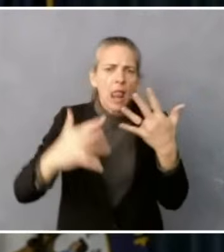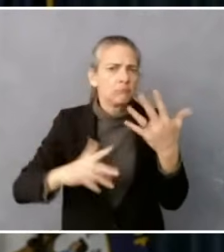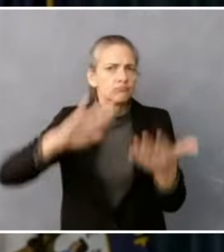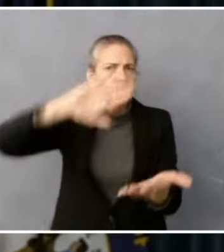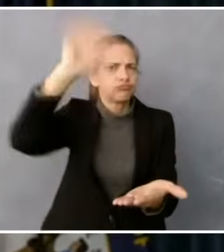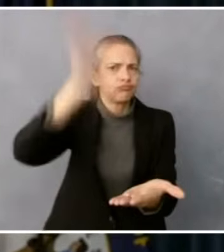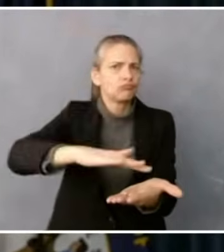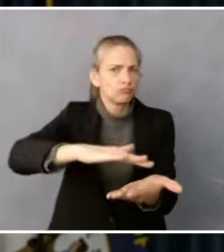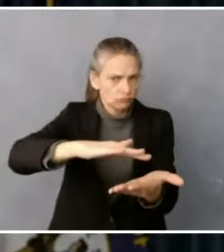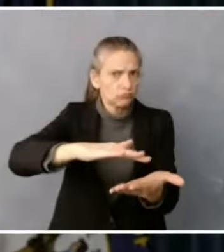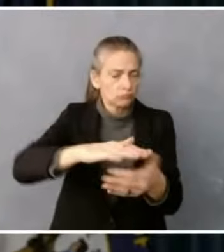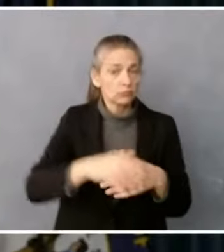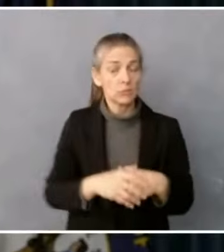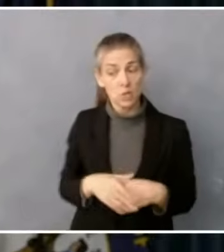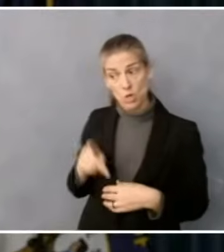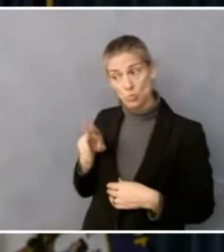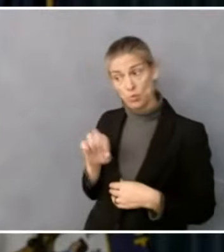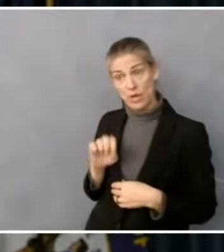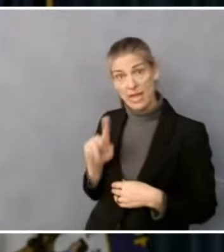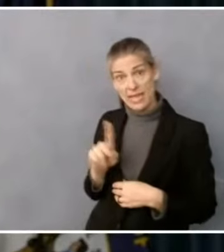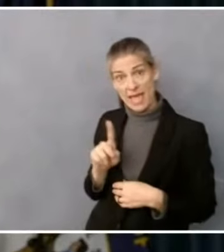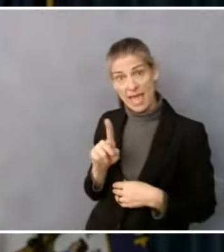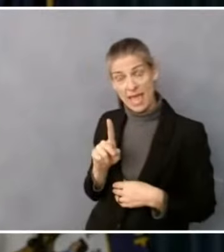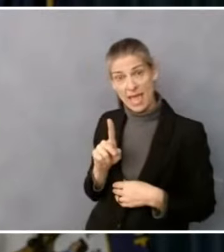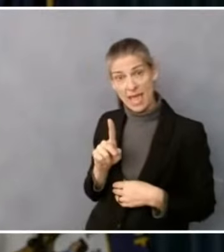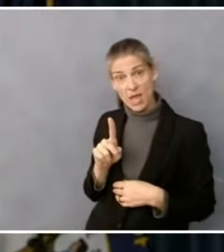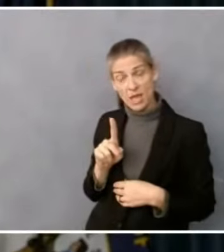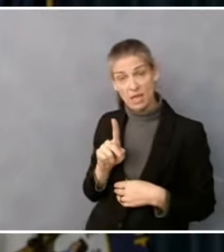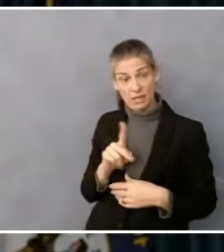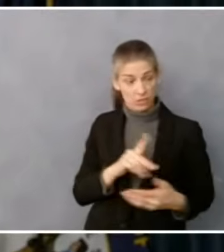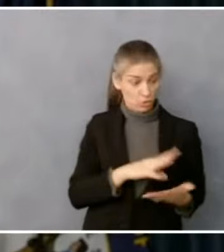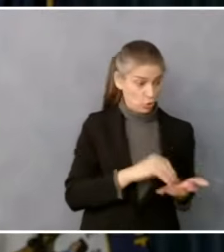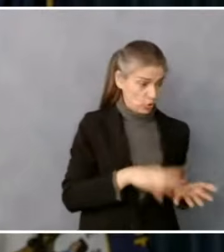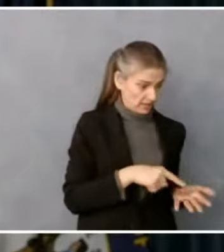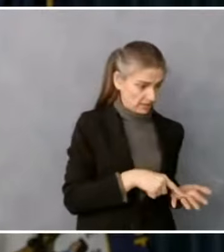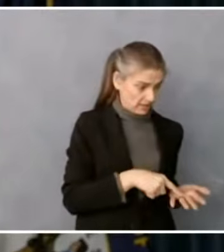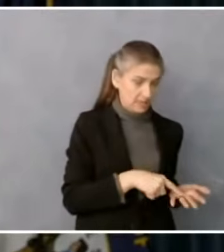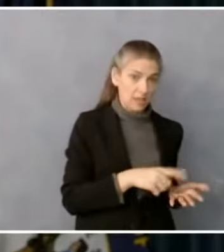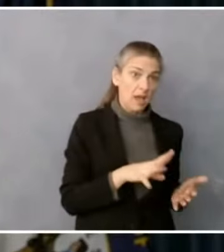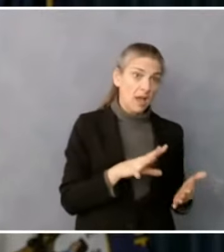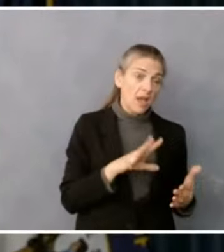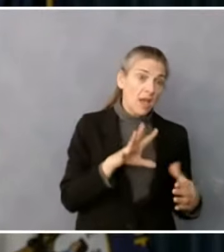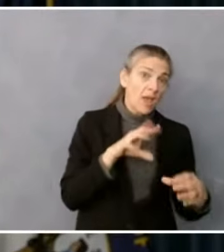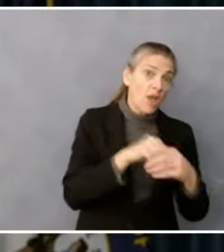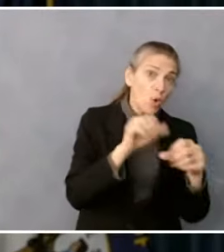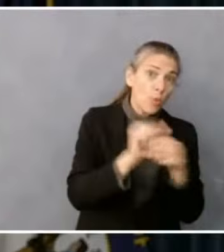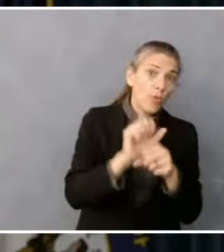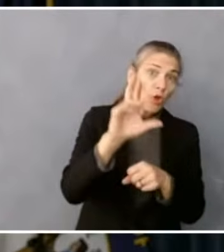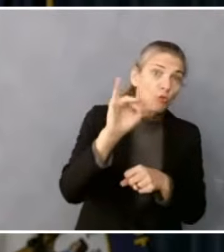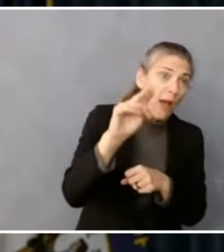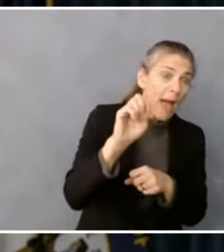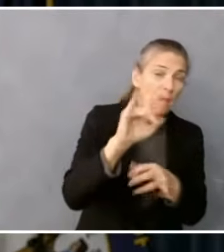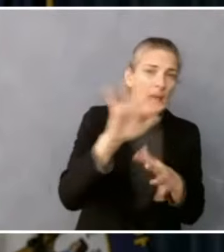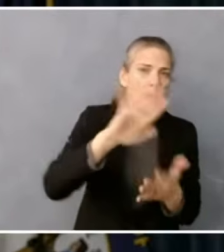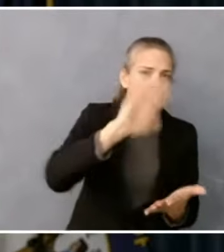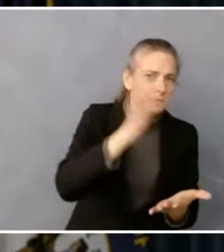less likely to be involved in the criminal justice system, and they'll earn a higher average lifetime